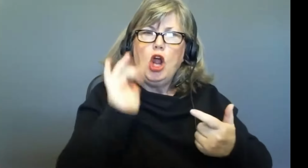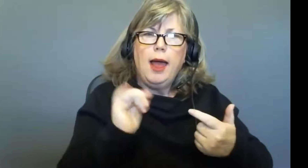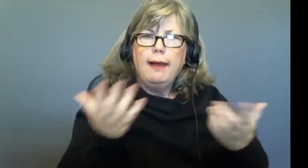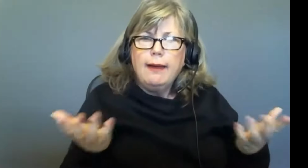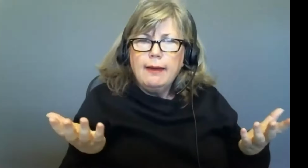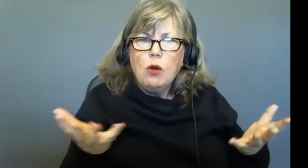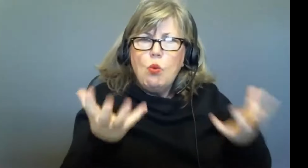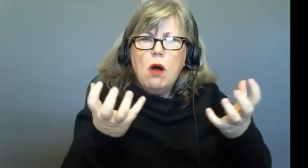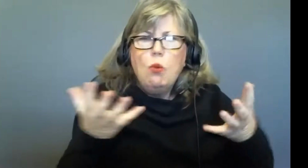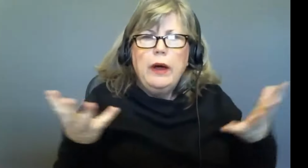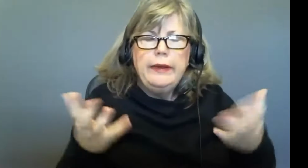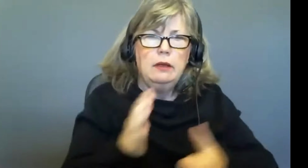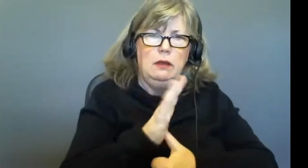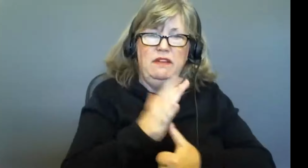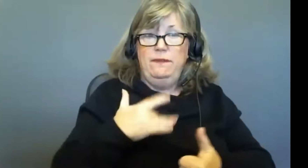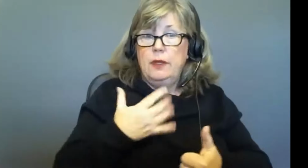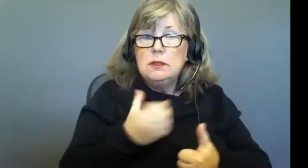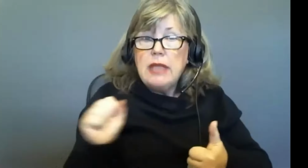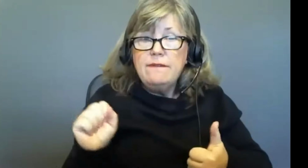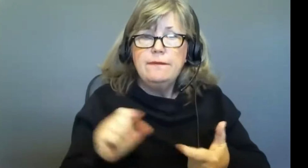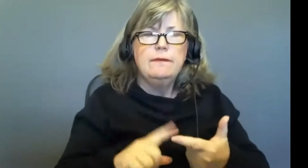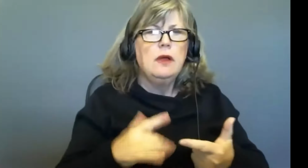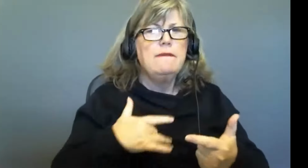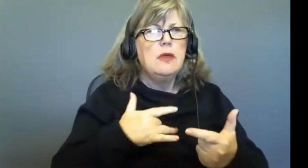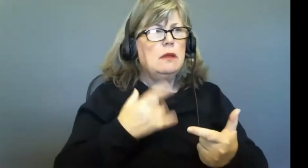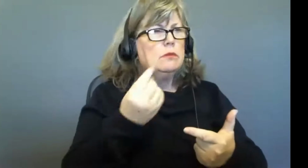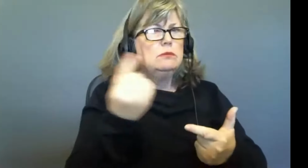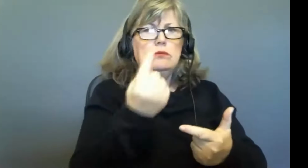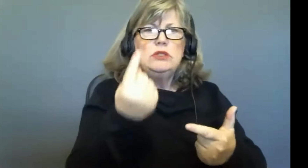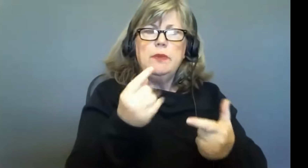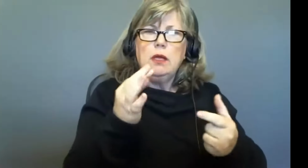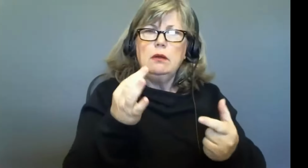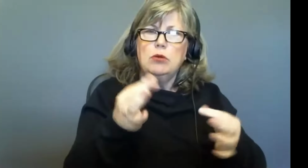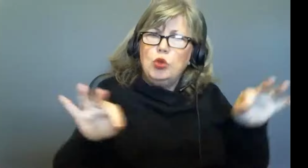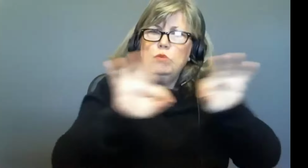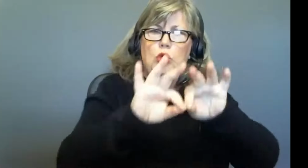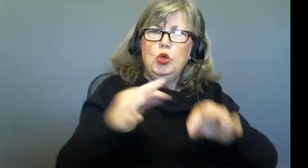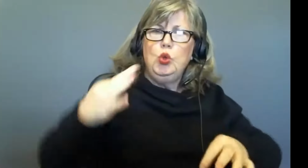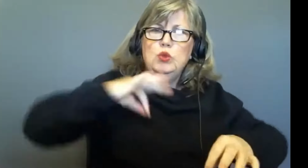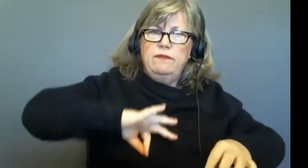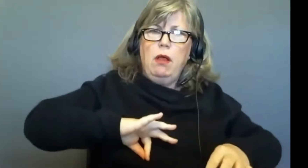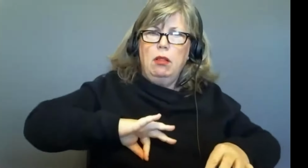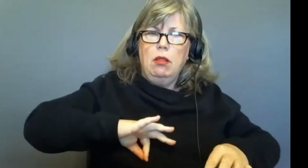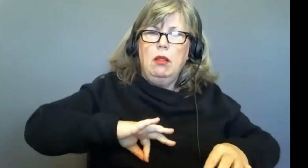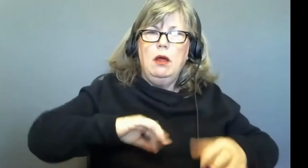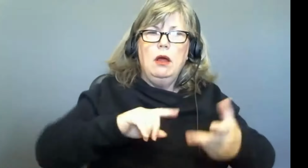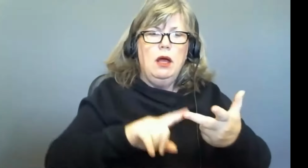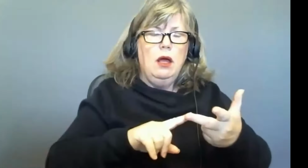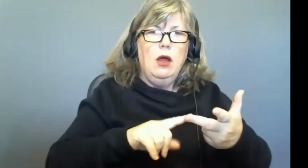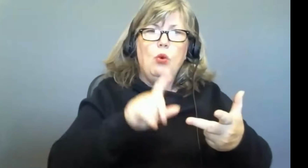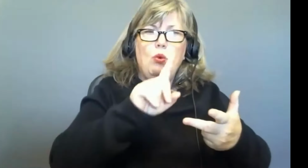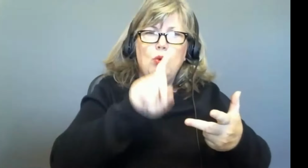to have a purpose of doing something useful with our lives. And we need someone to love or someone to love